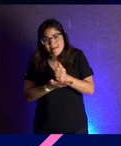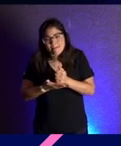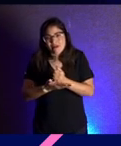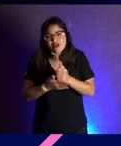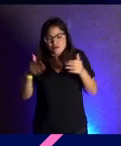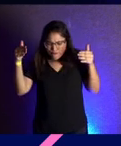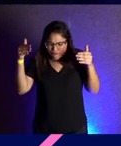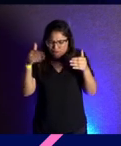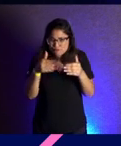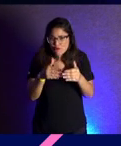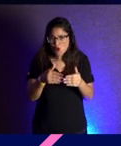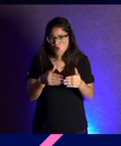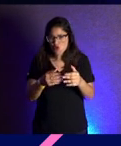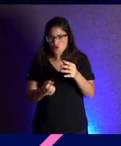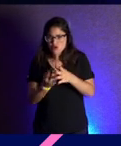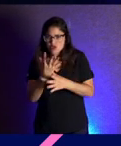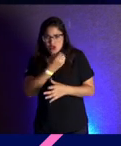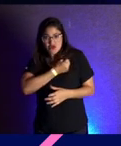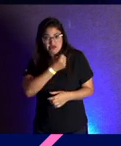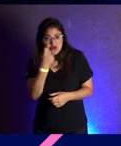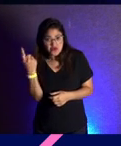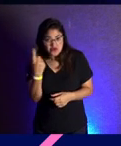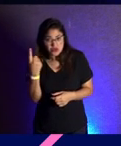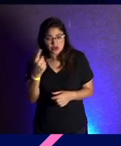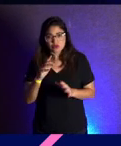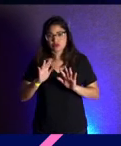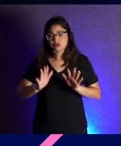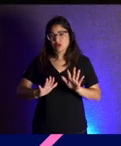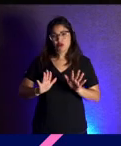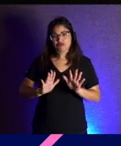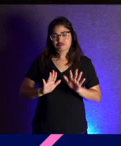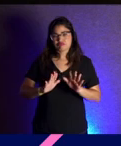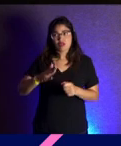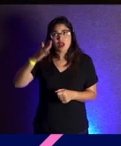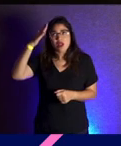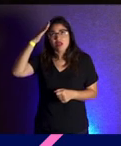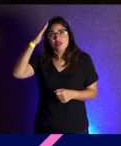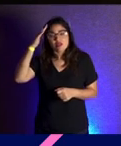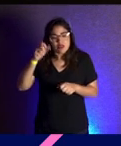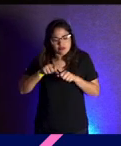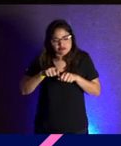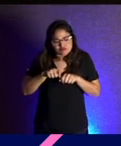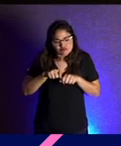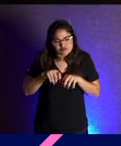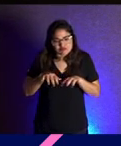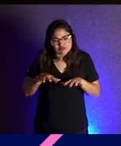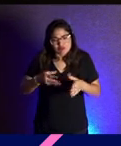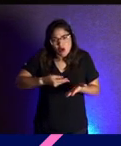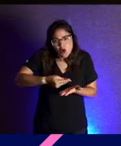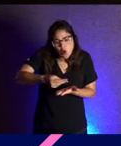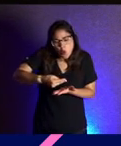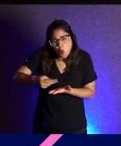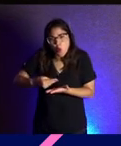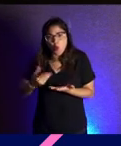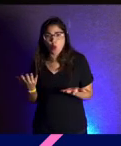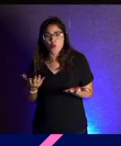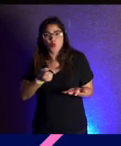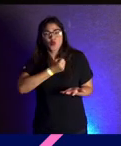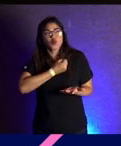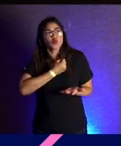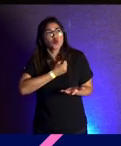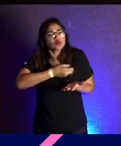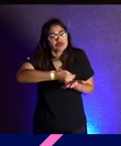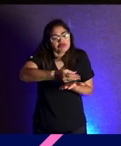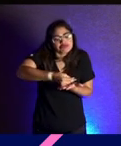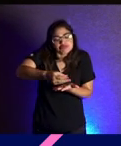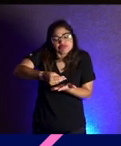to understand the distribution of probability around that estimate. We're not interested in what the total number is, but rather, what does the whole curve